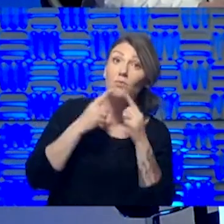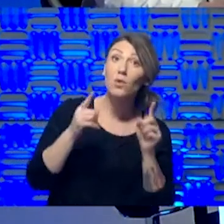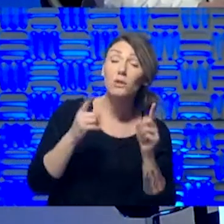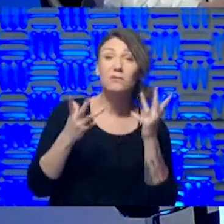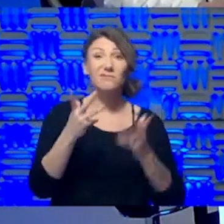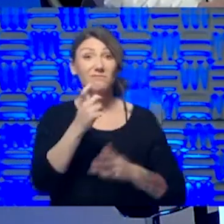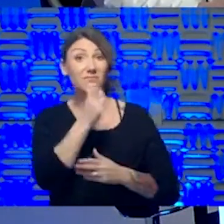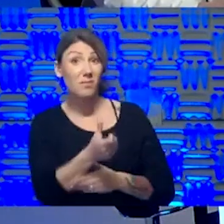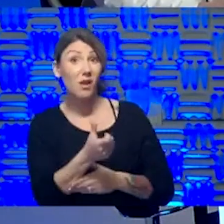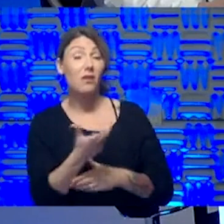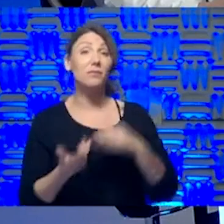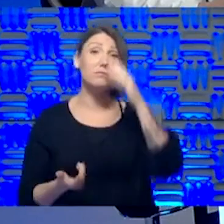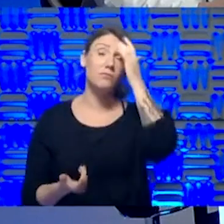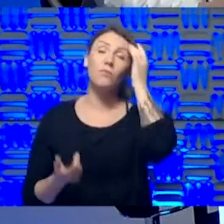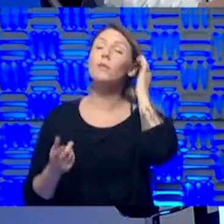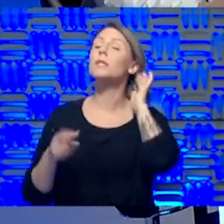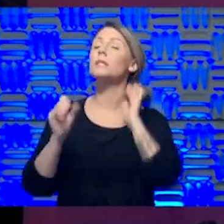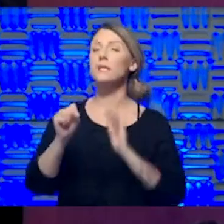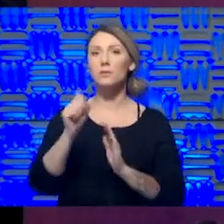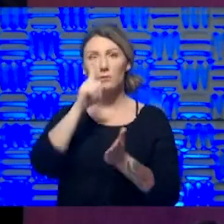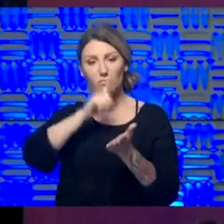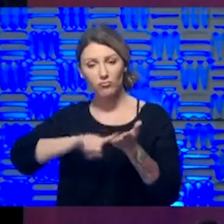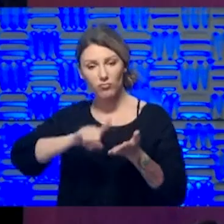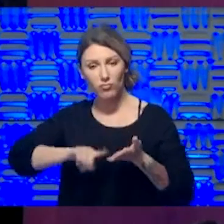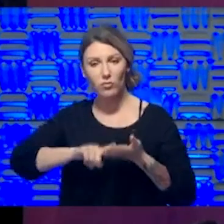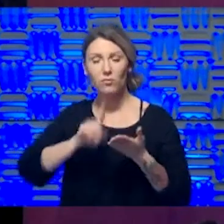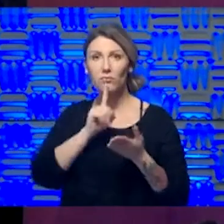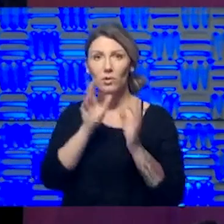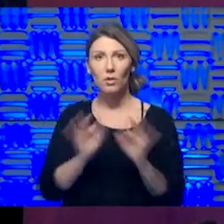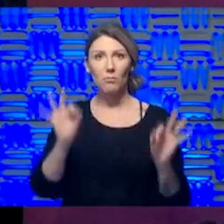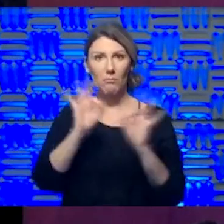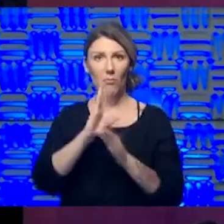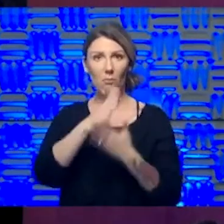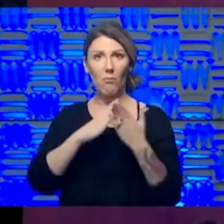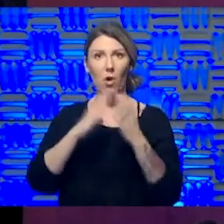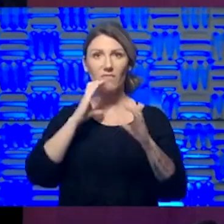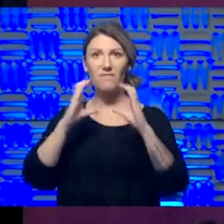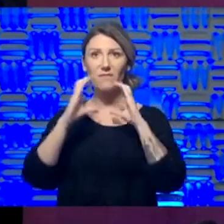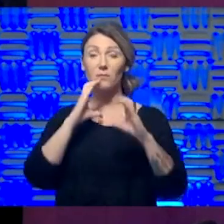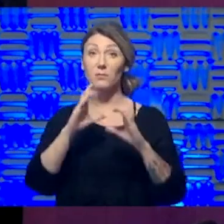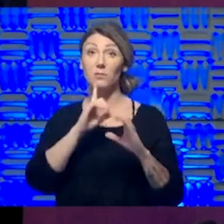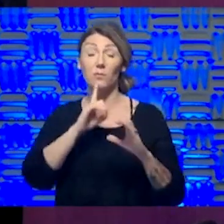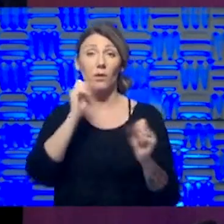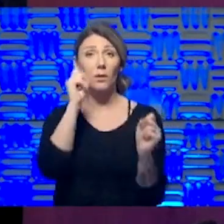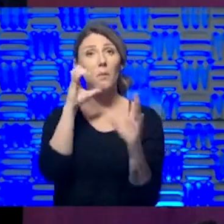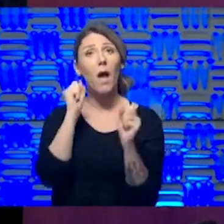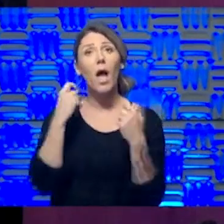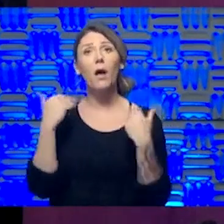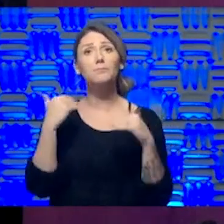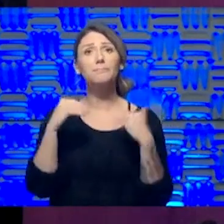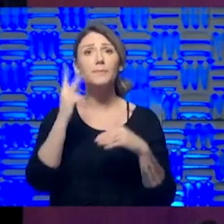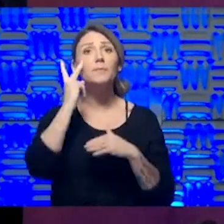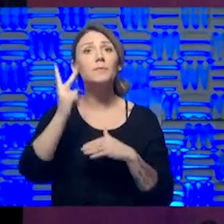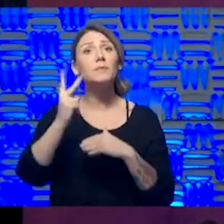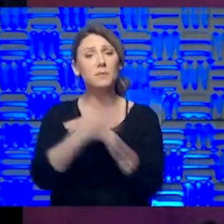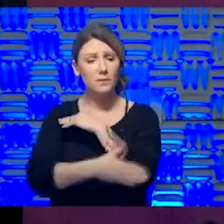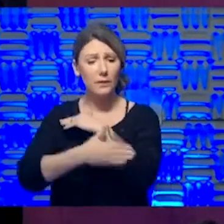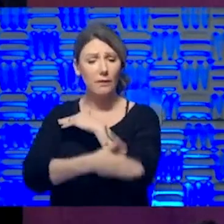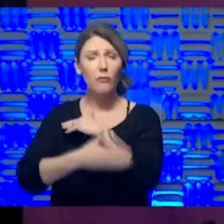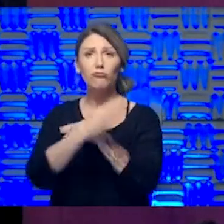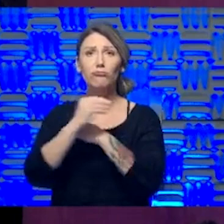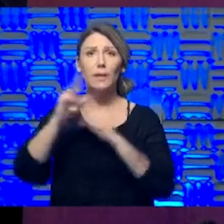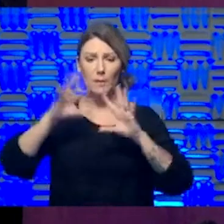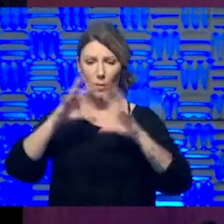I think research is a really important piece of the conversation here. Actually, it's been really incredible to see the country and the world react